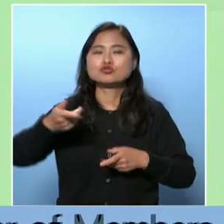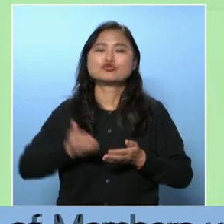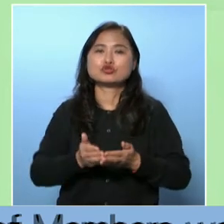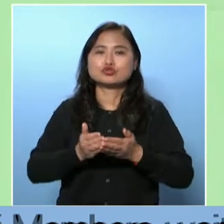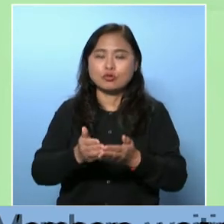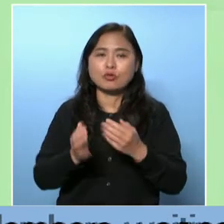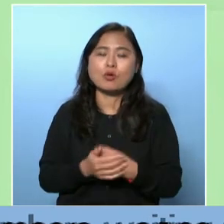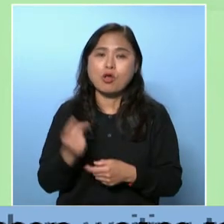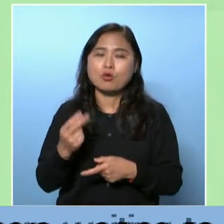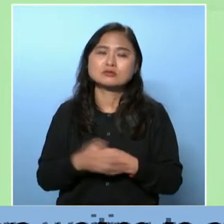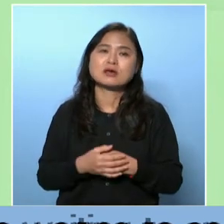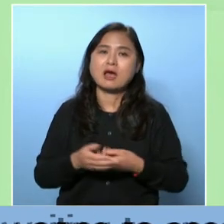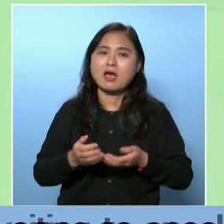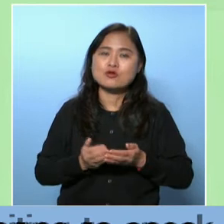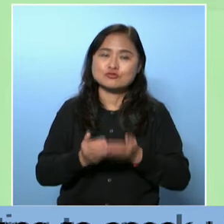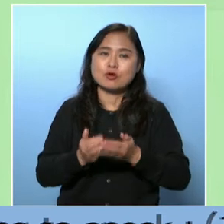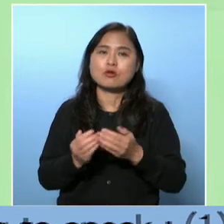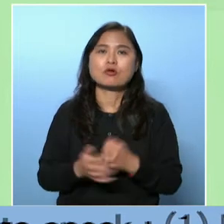essential supplies.